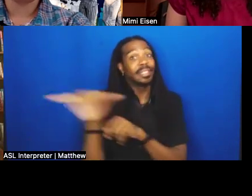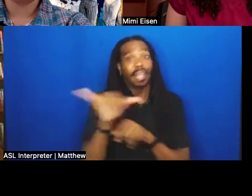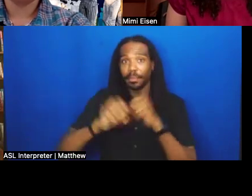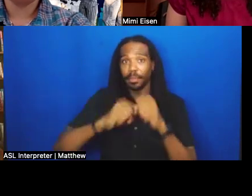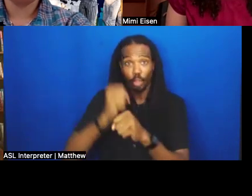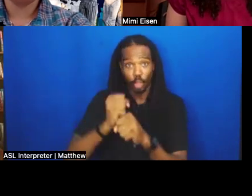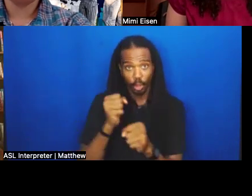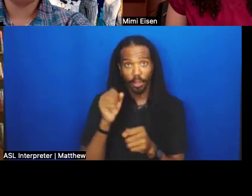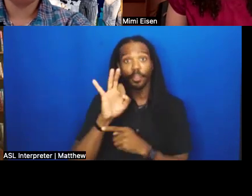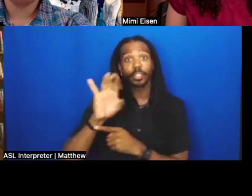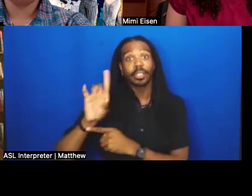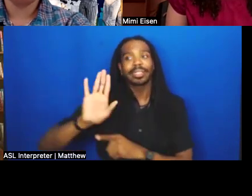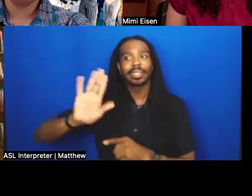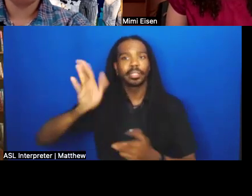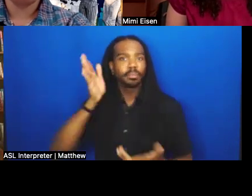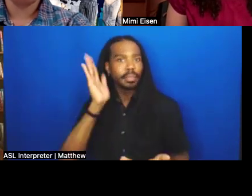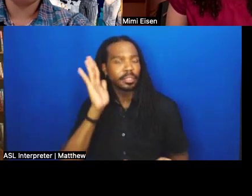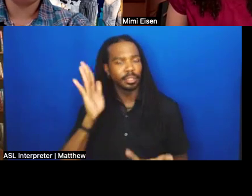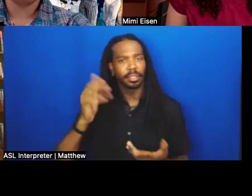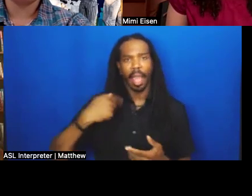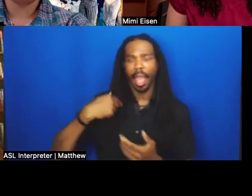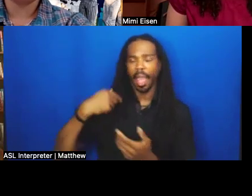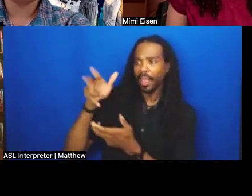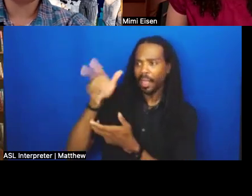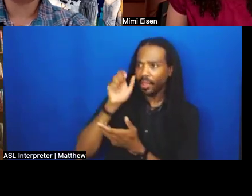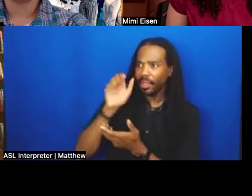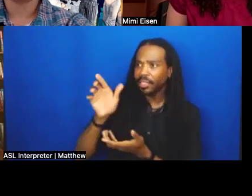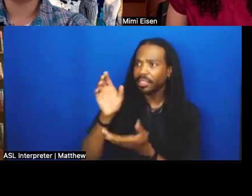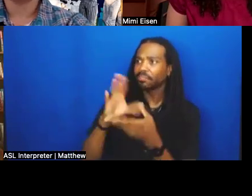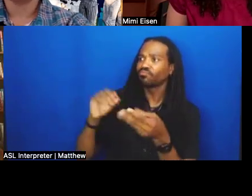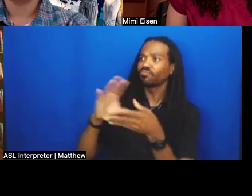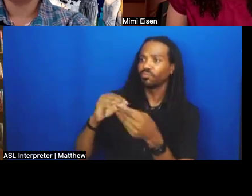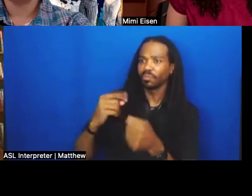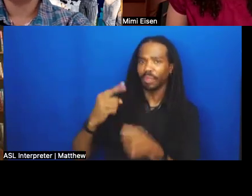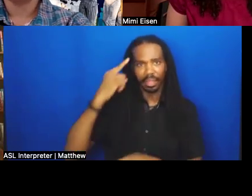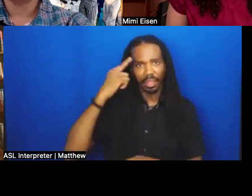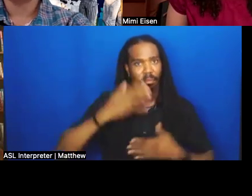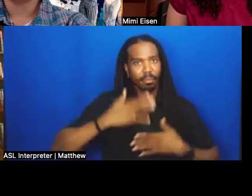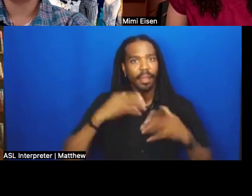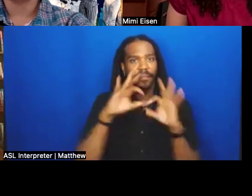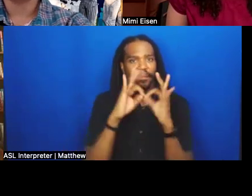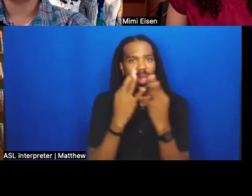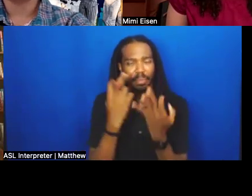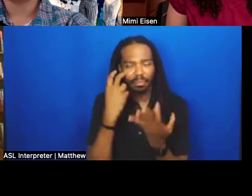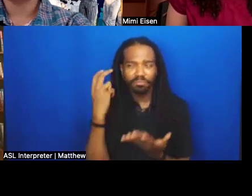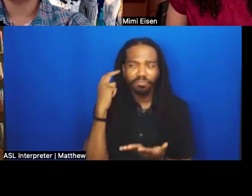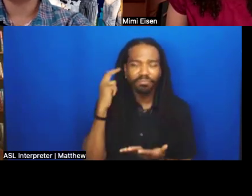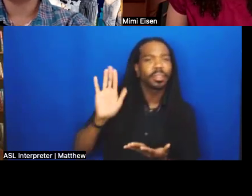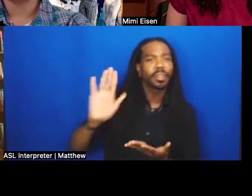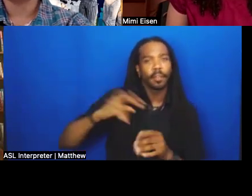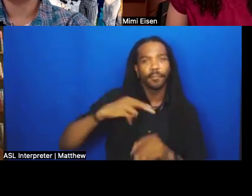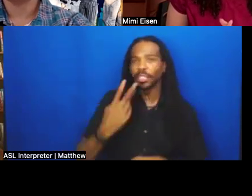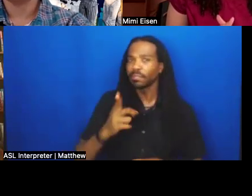that speech, I'm thinking about my own family, whose voices were not allowed to be heard, and